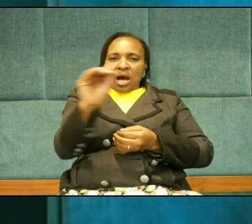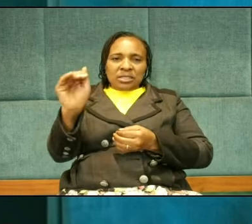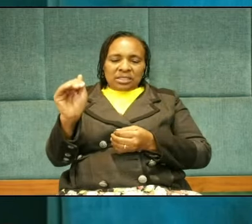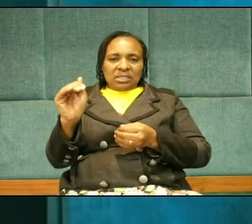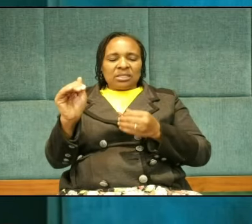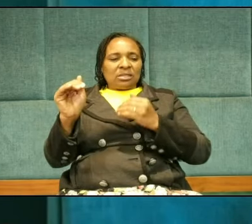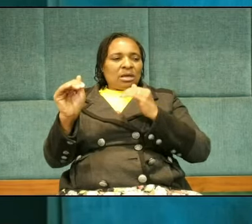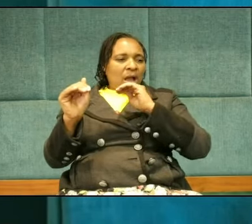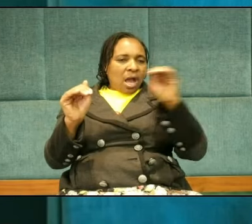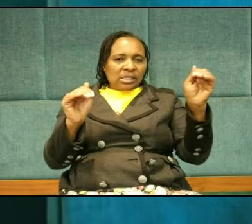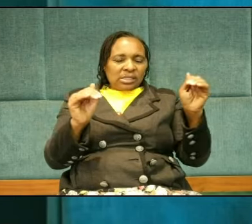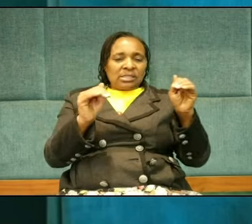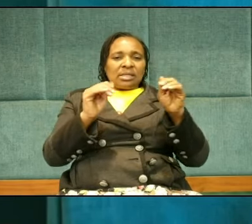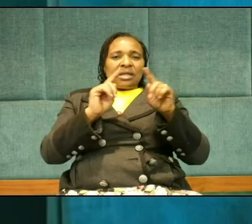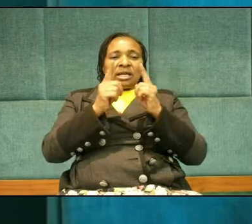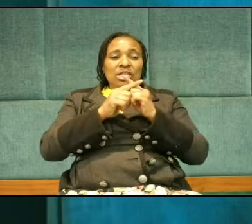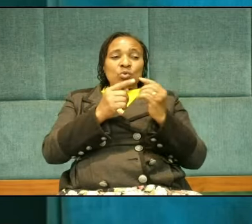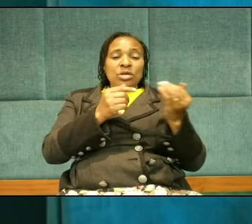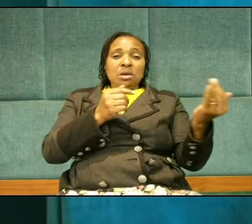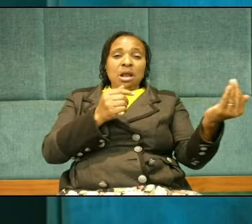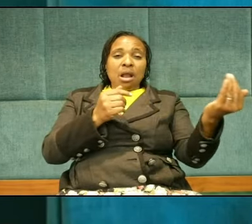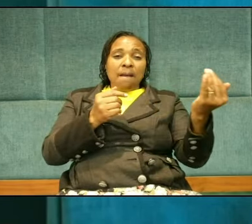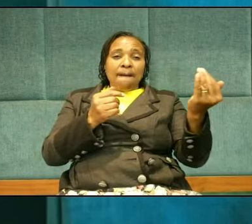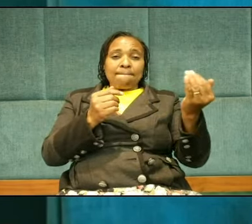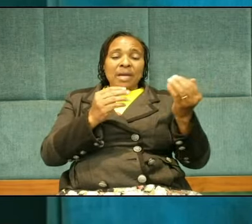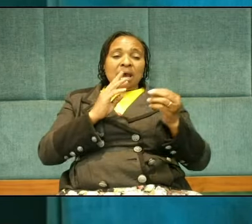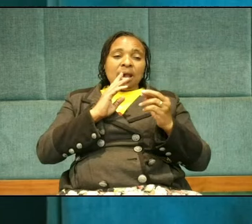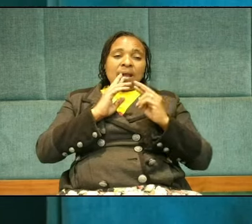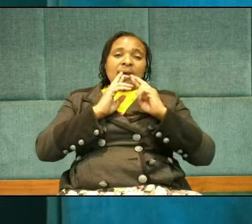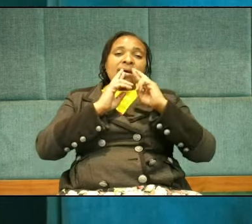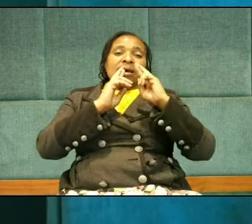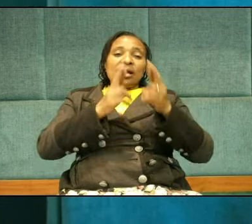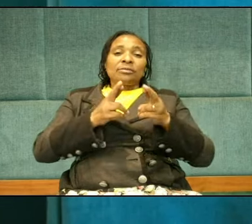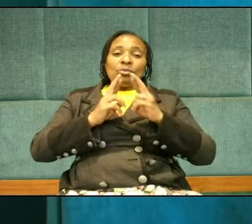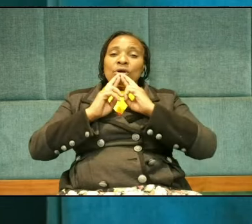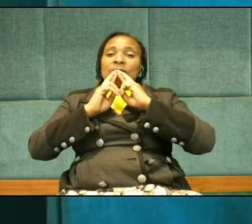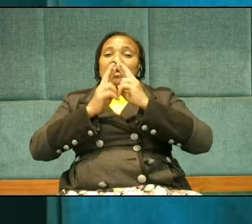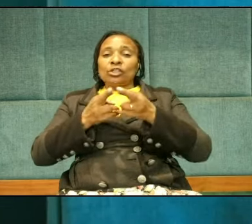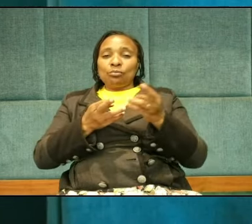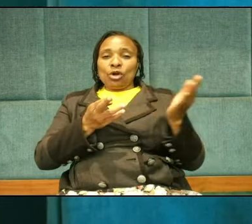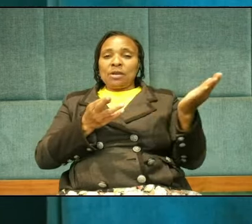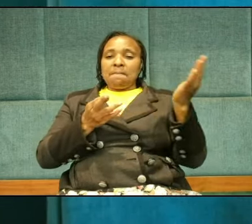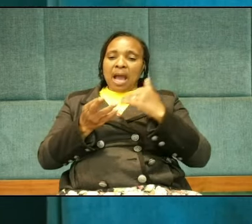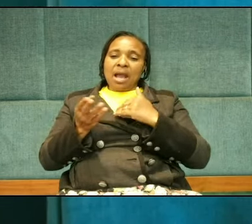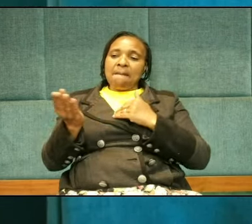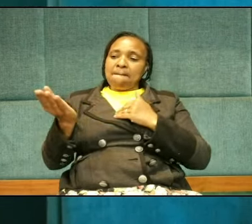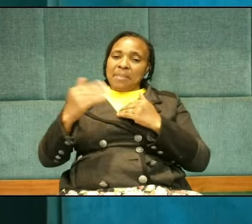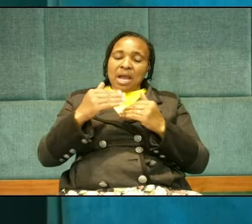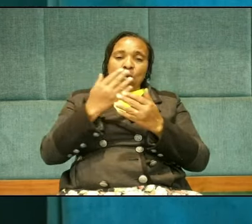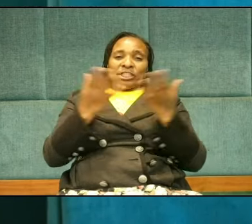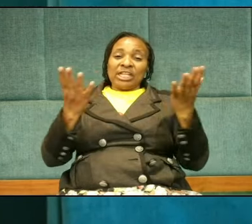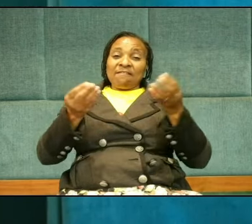output which is either easier to handle or more difficult. So